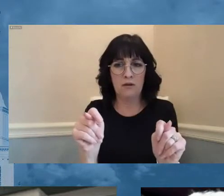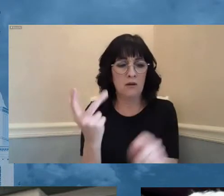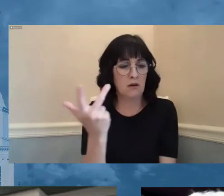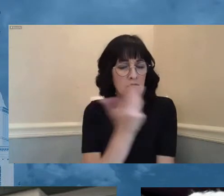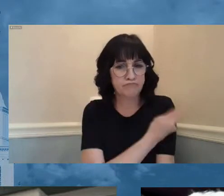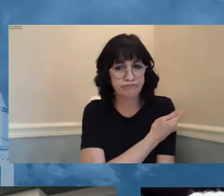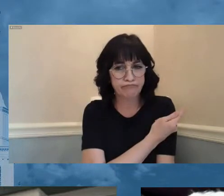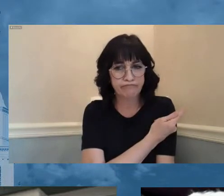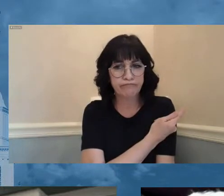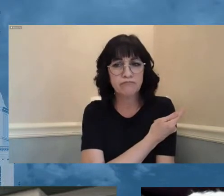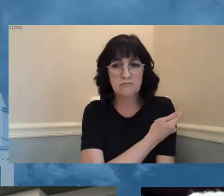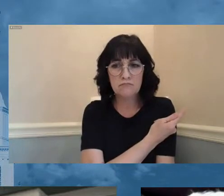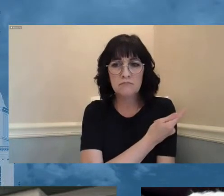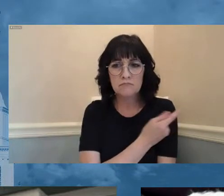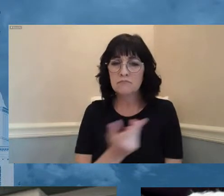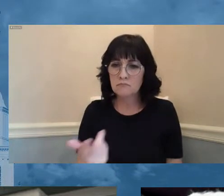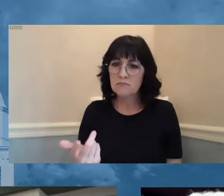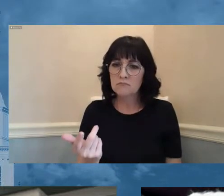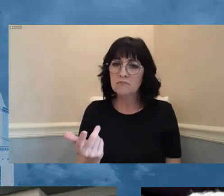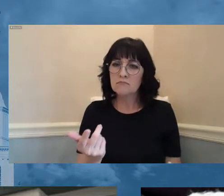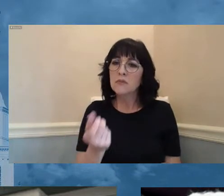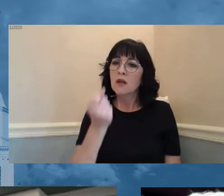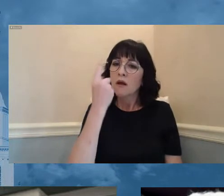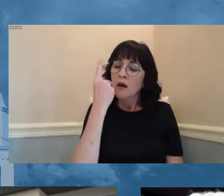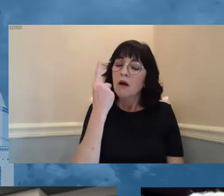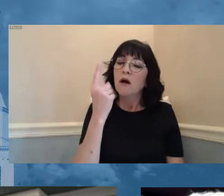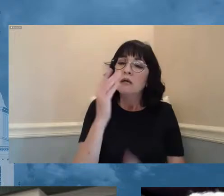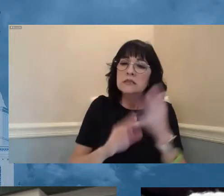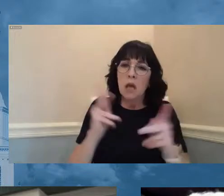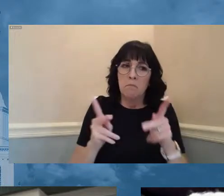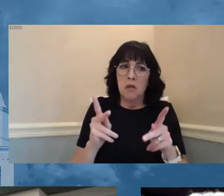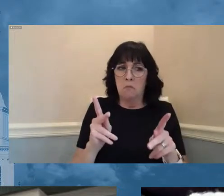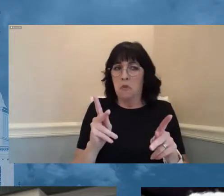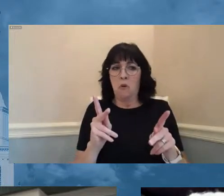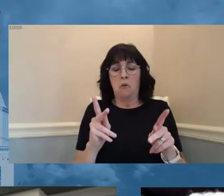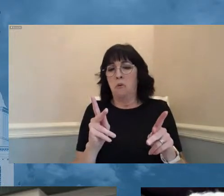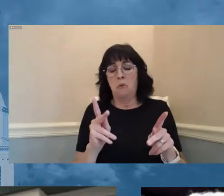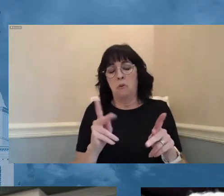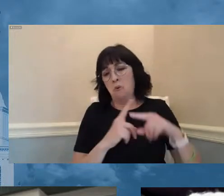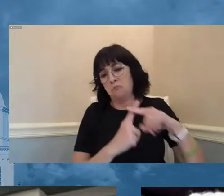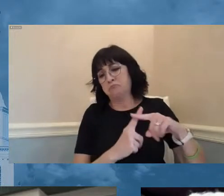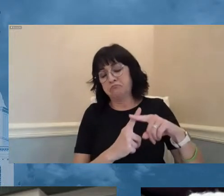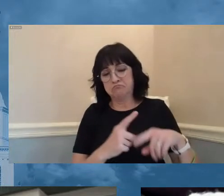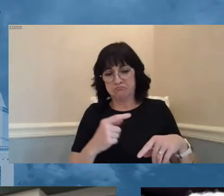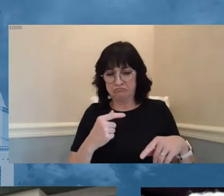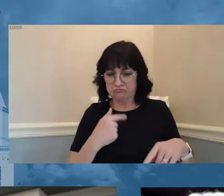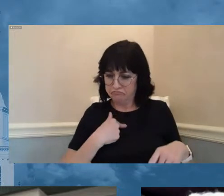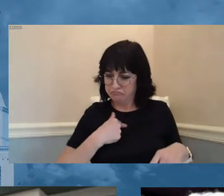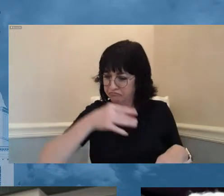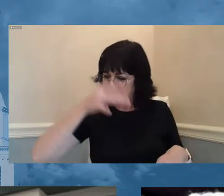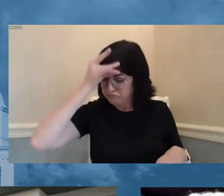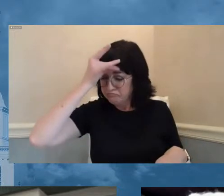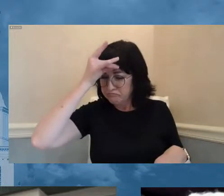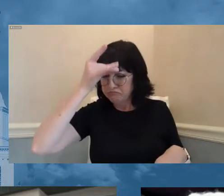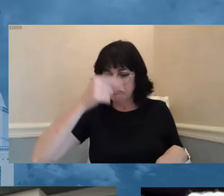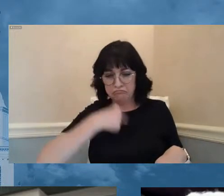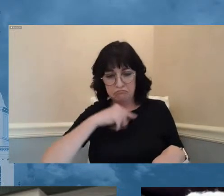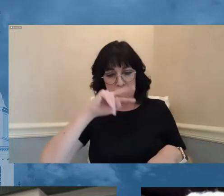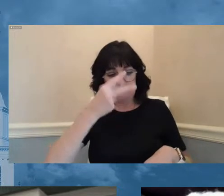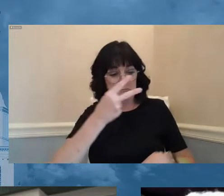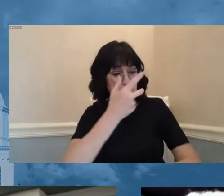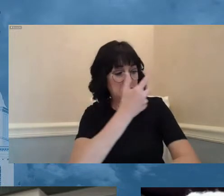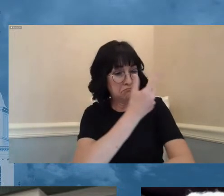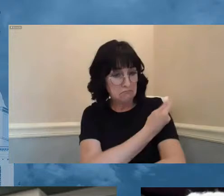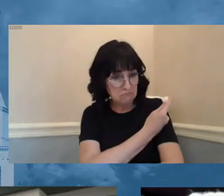the aftermath of getting that second dose, where you feel a little bit like you got a touch of the flu coming on, which is what I felt like, but it